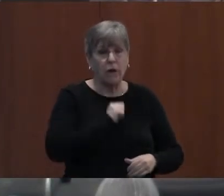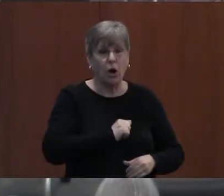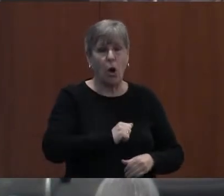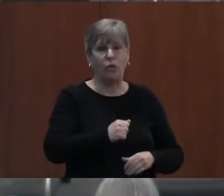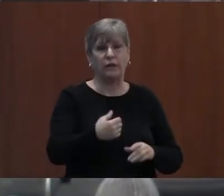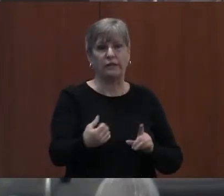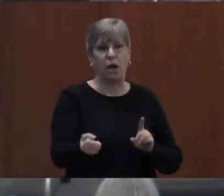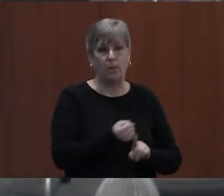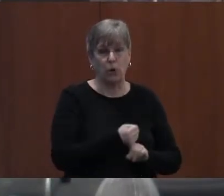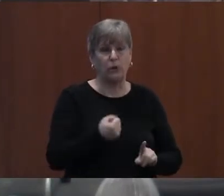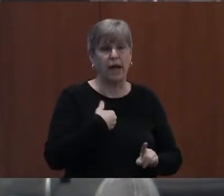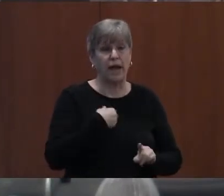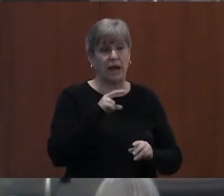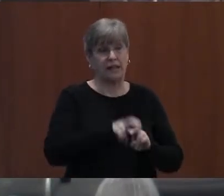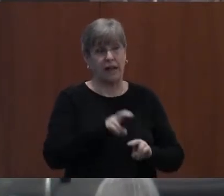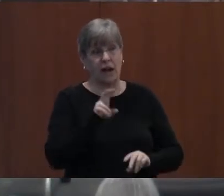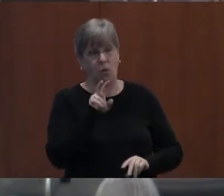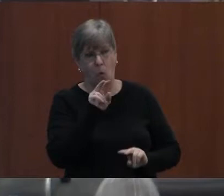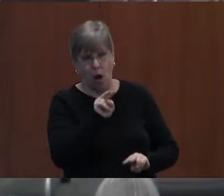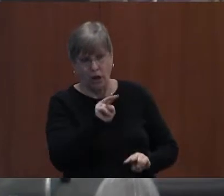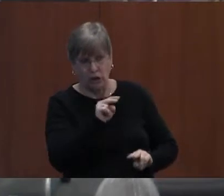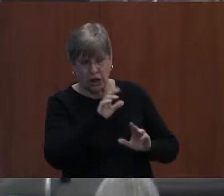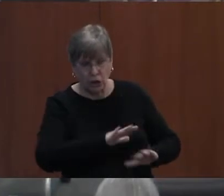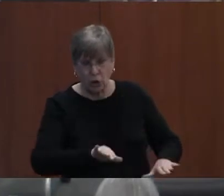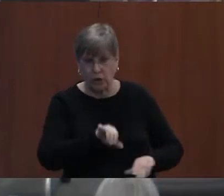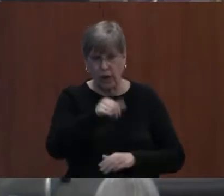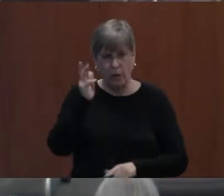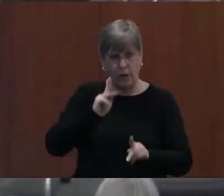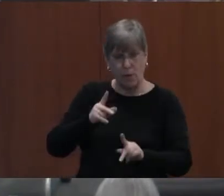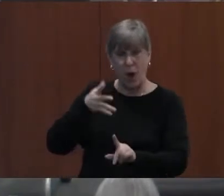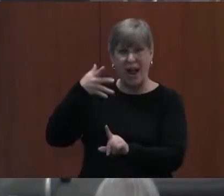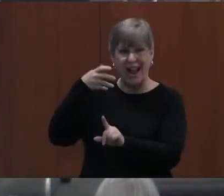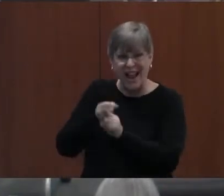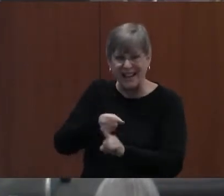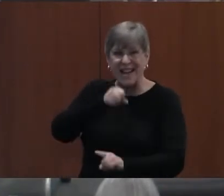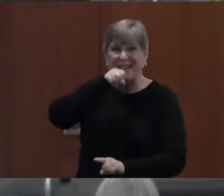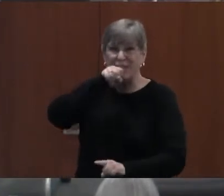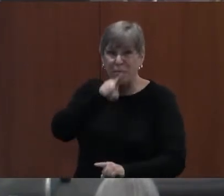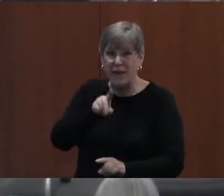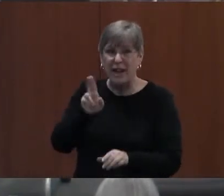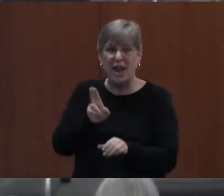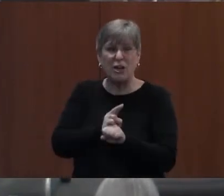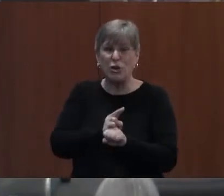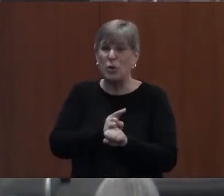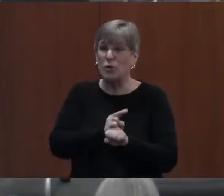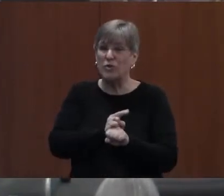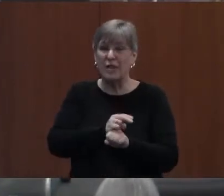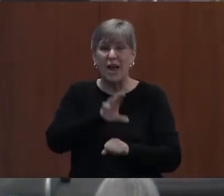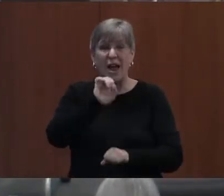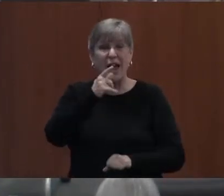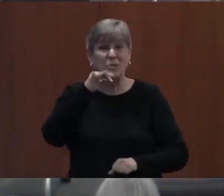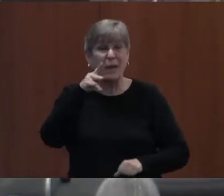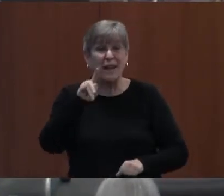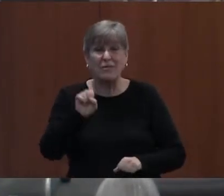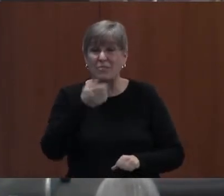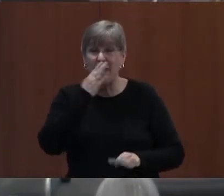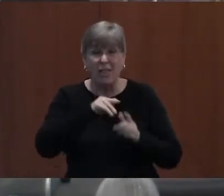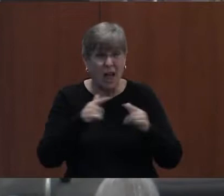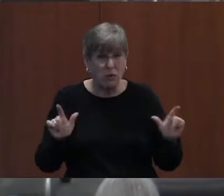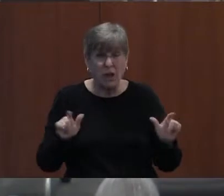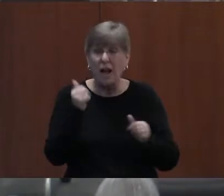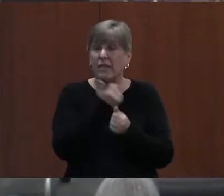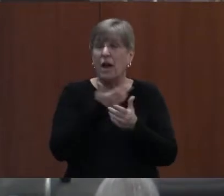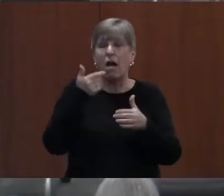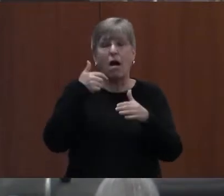as children watch as others hit and spit and use expletives, anything under the sun.